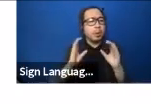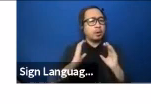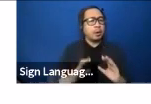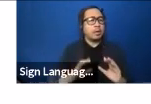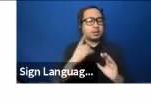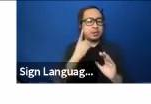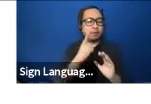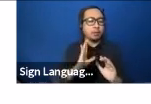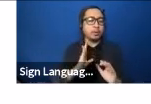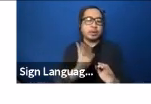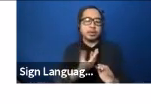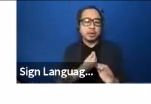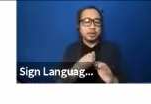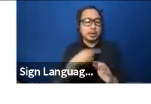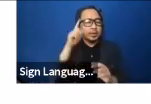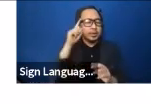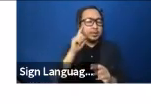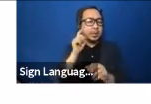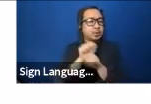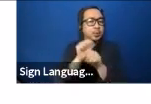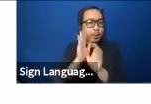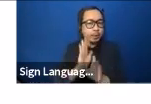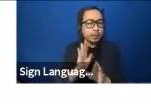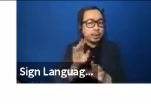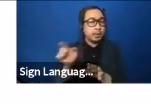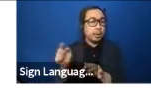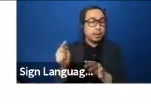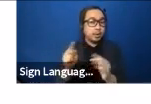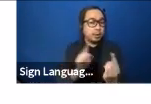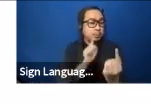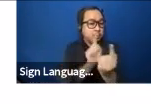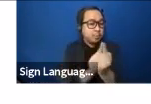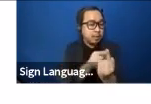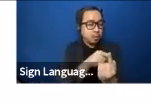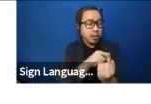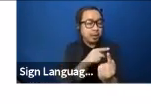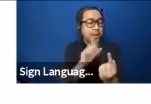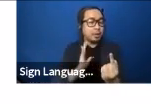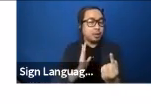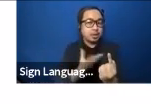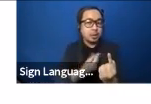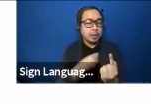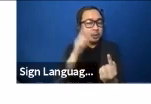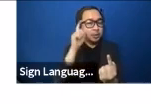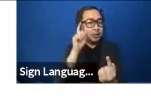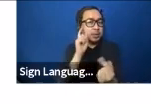that commonly they come to the transgender sex worker